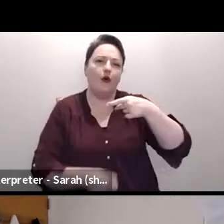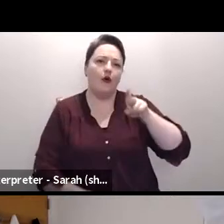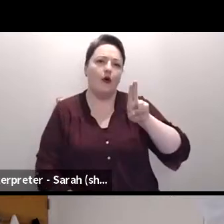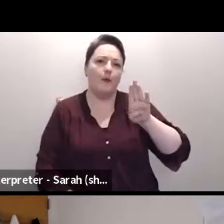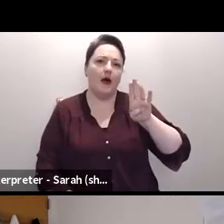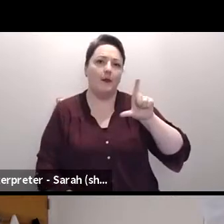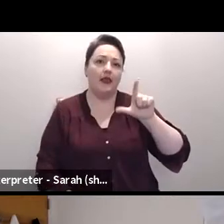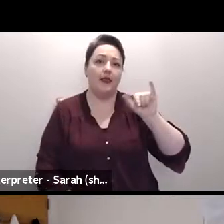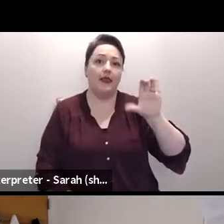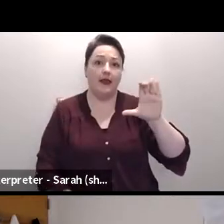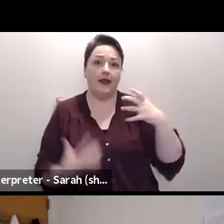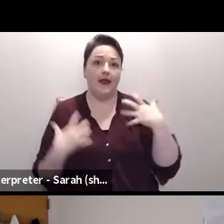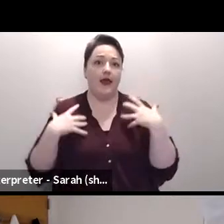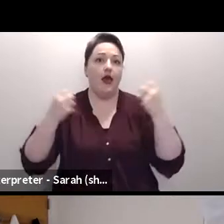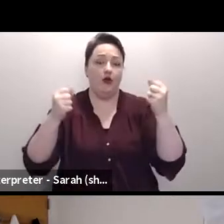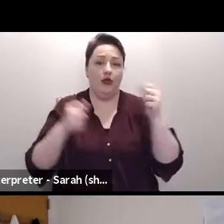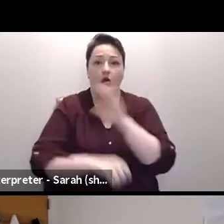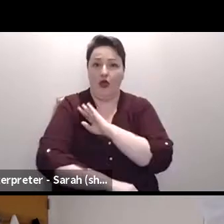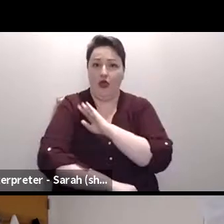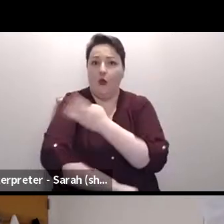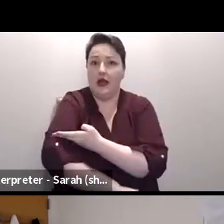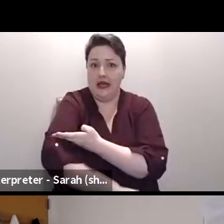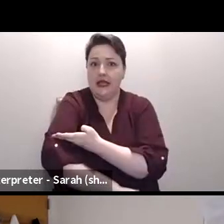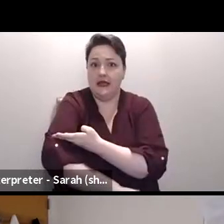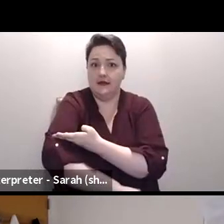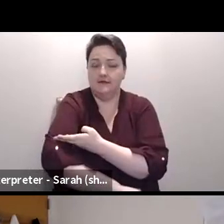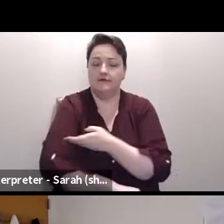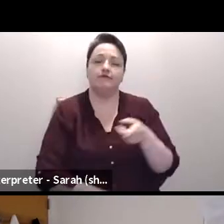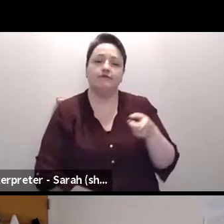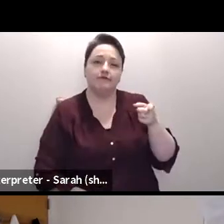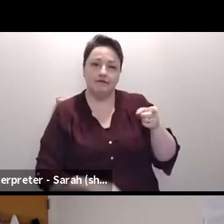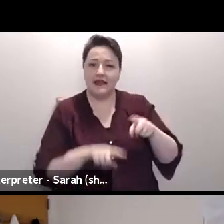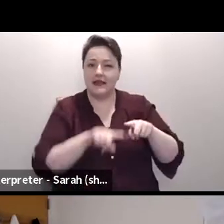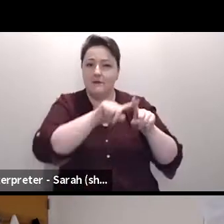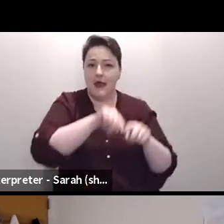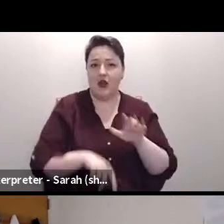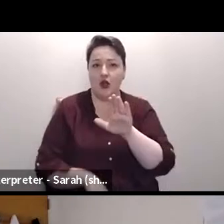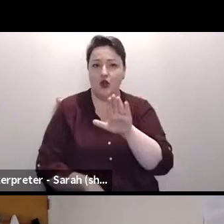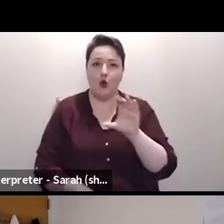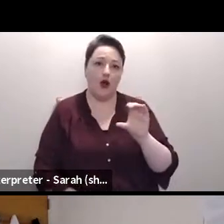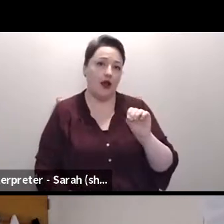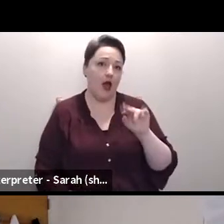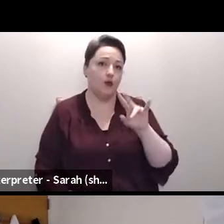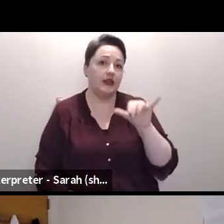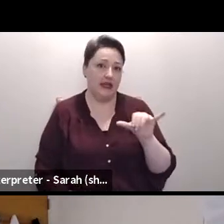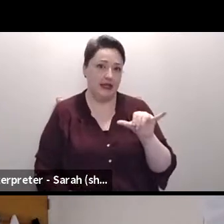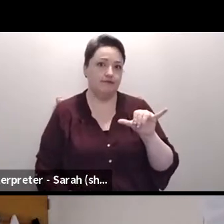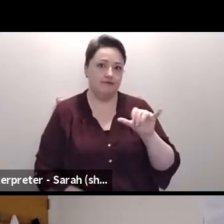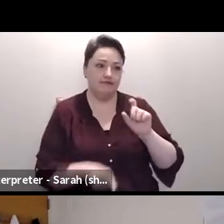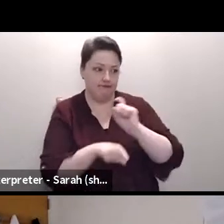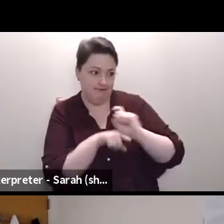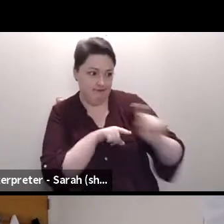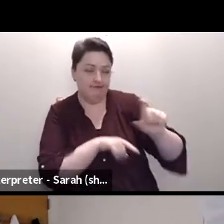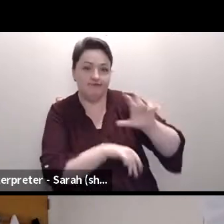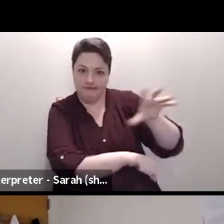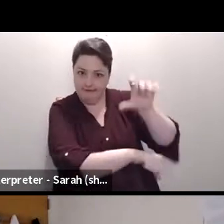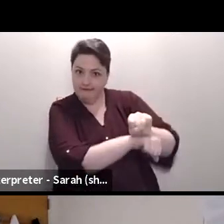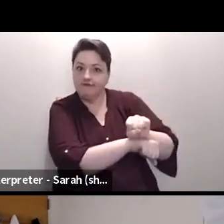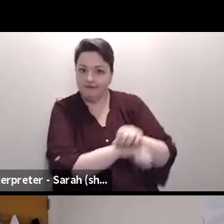if you live in Multnomah County, you call Multnomah County Health Department. They will schedule that appointment for you.